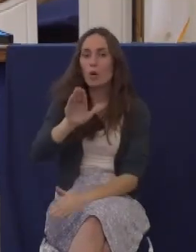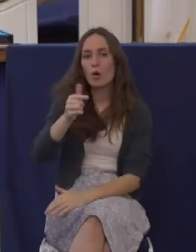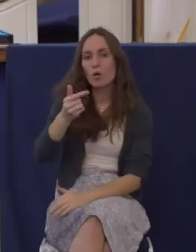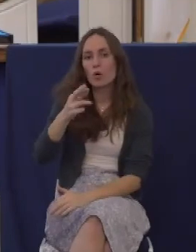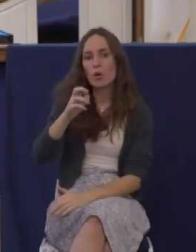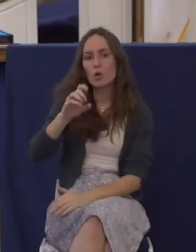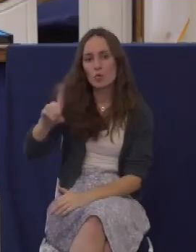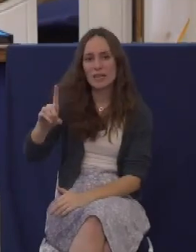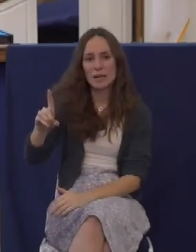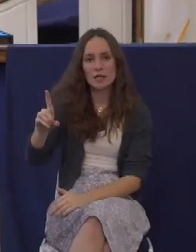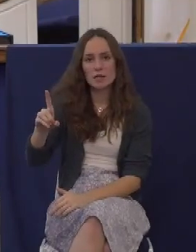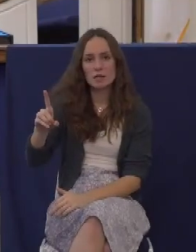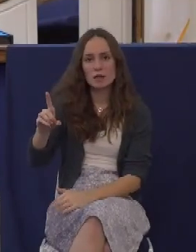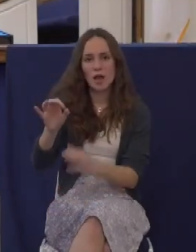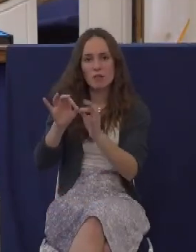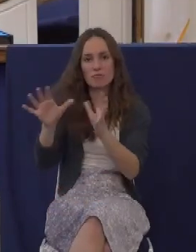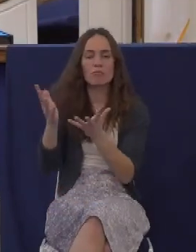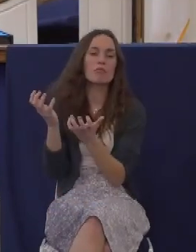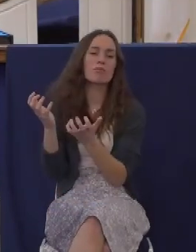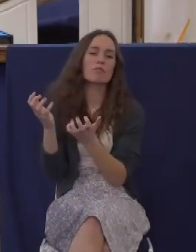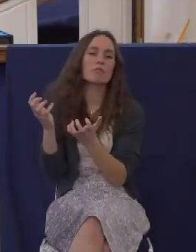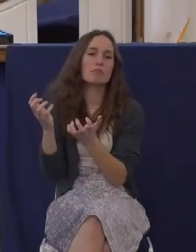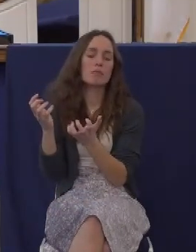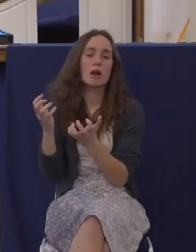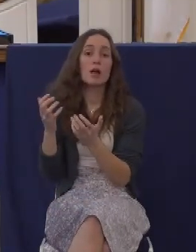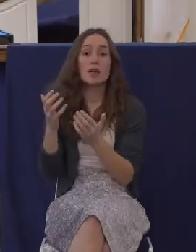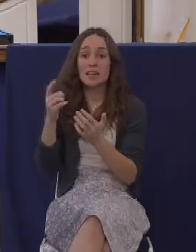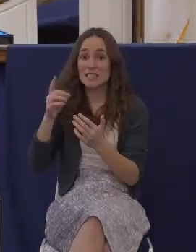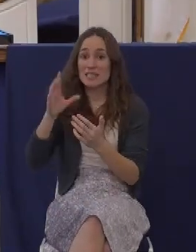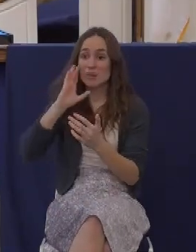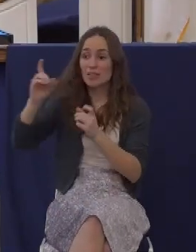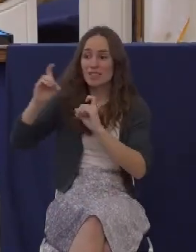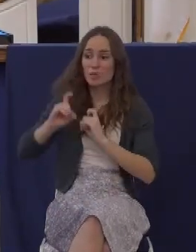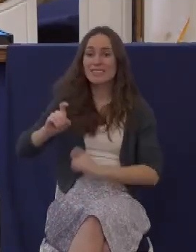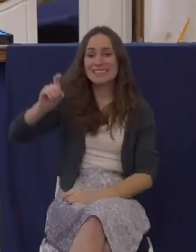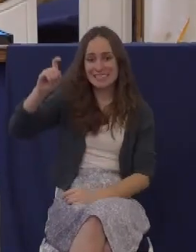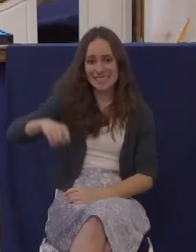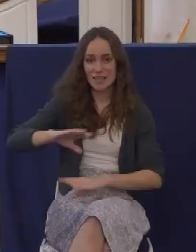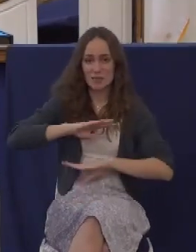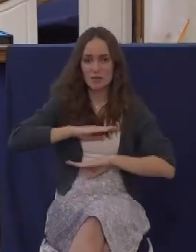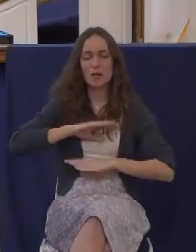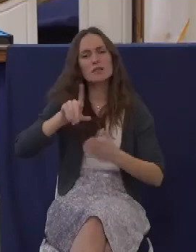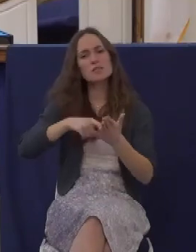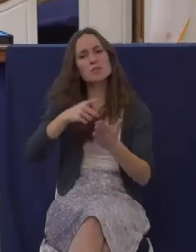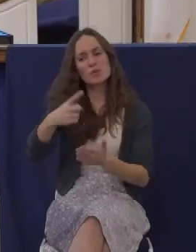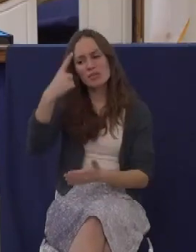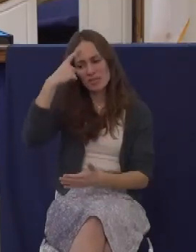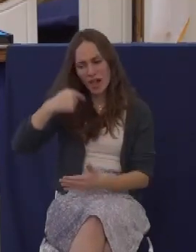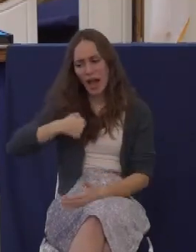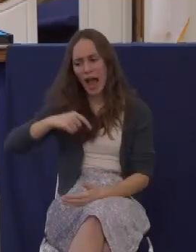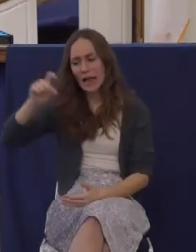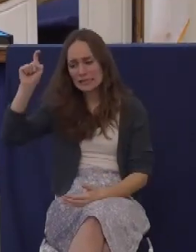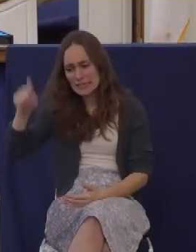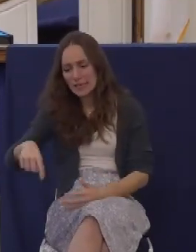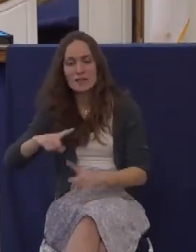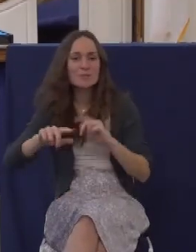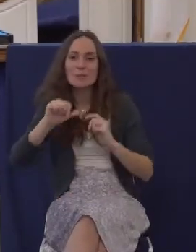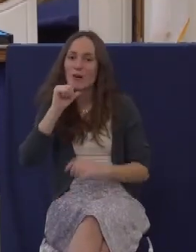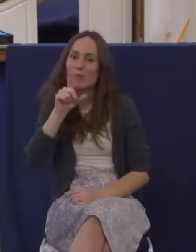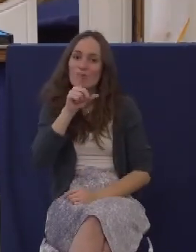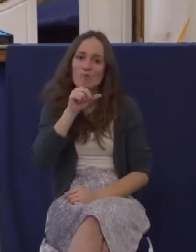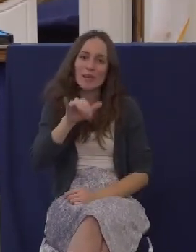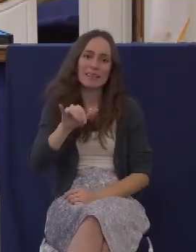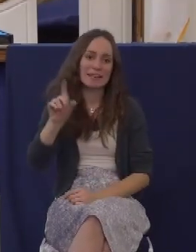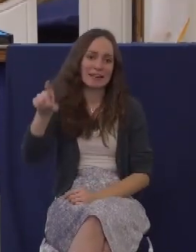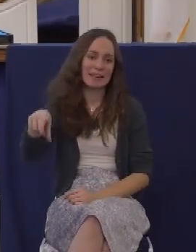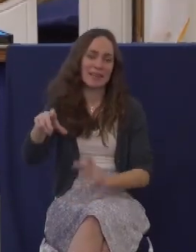He'll give you what you need. Sometimes you think you need something when you really don't need it. And sometimes when